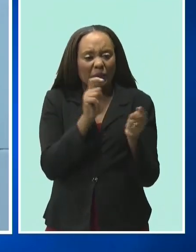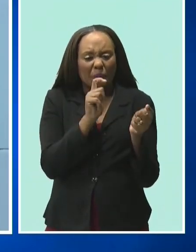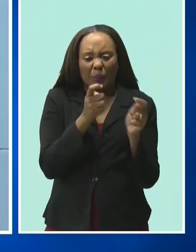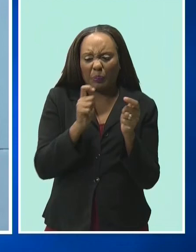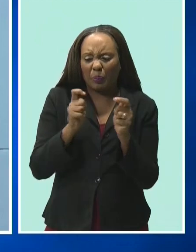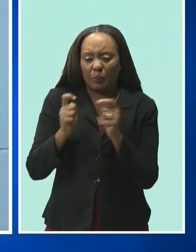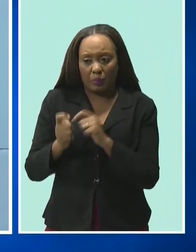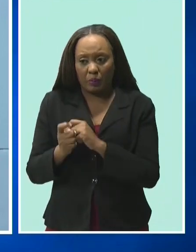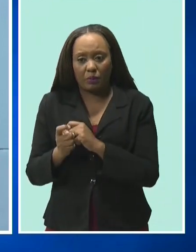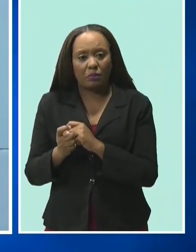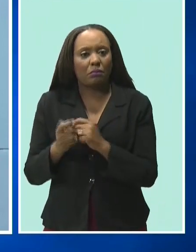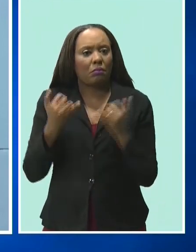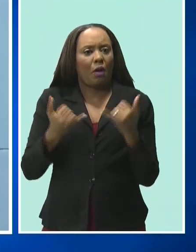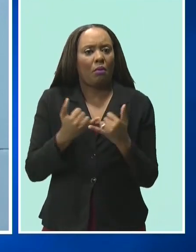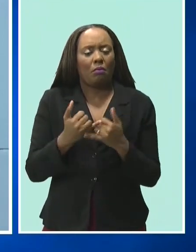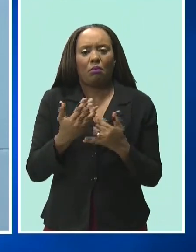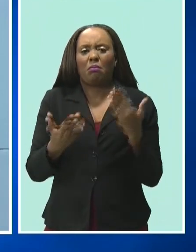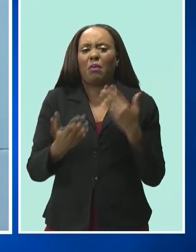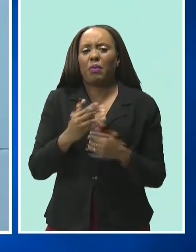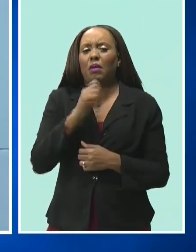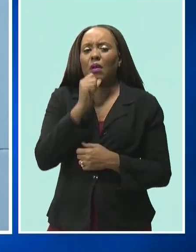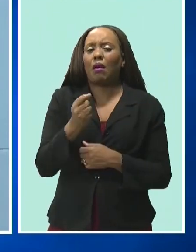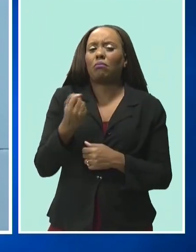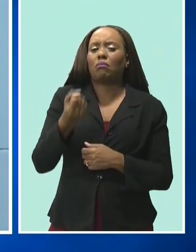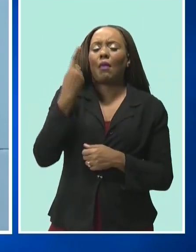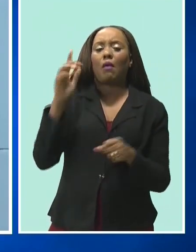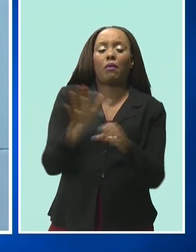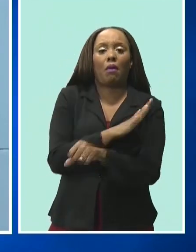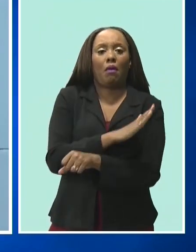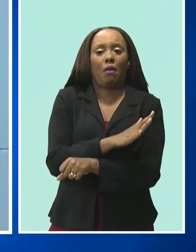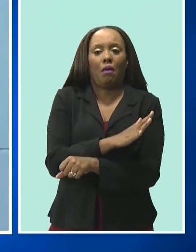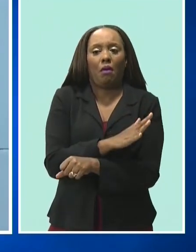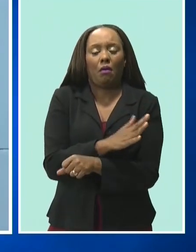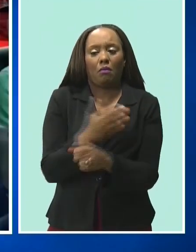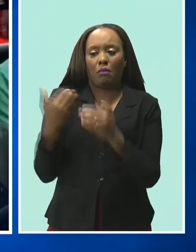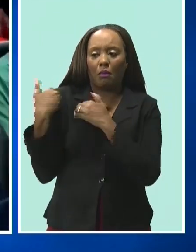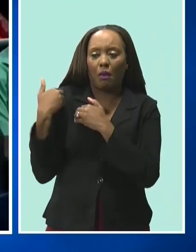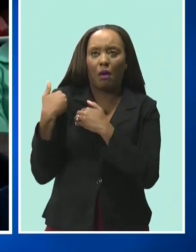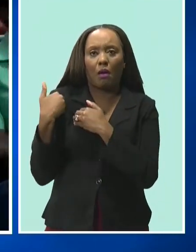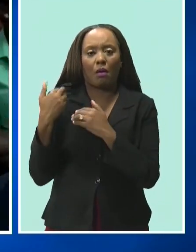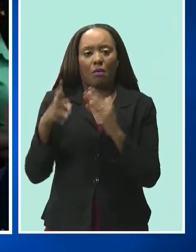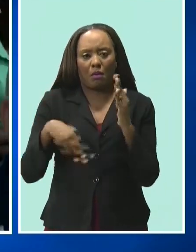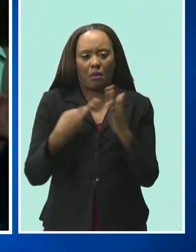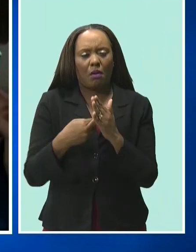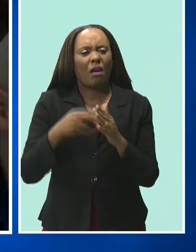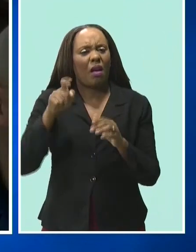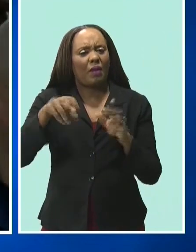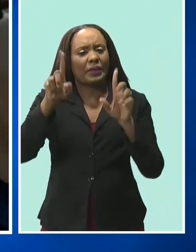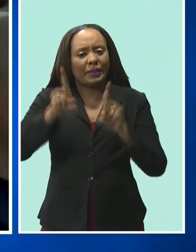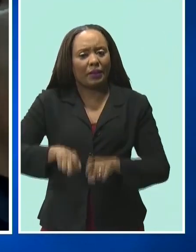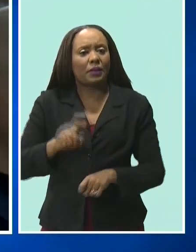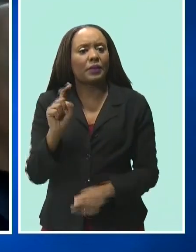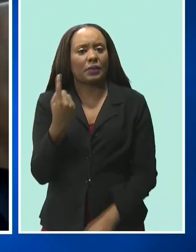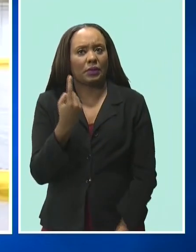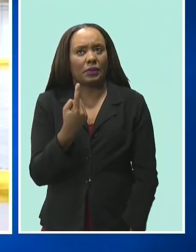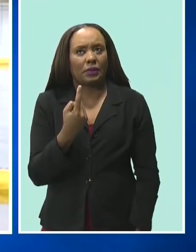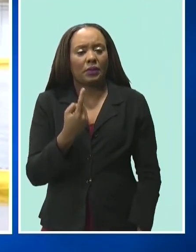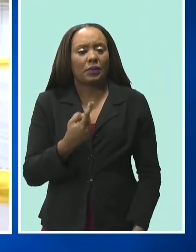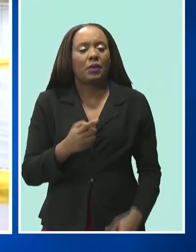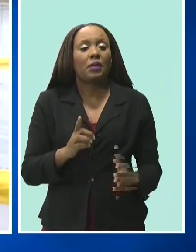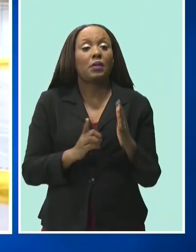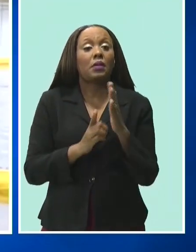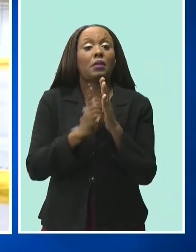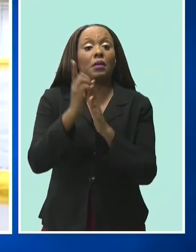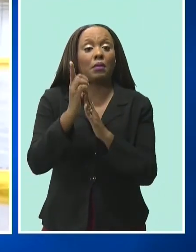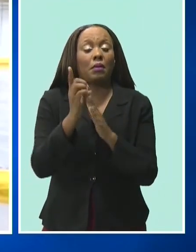of the roles of responsibility properly until you actually test it. He told participants that the development of the National Oil